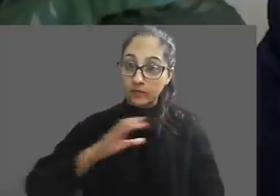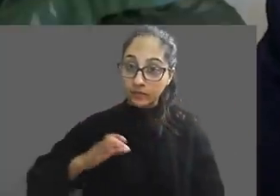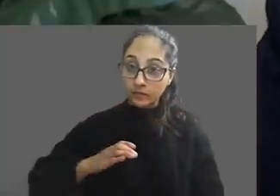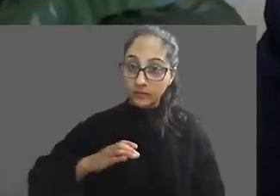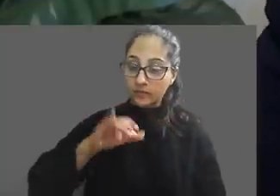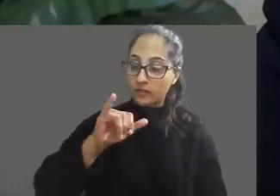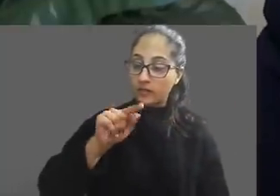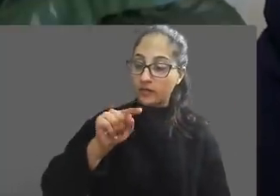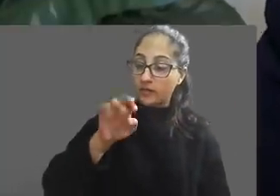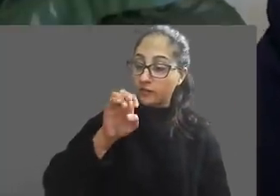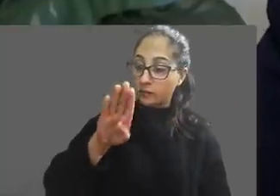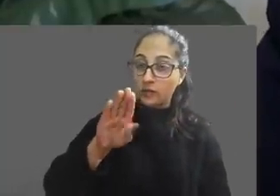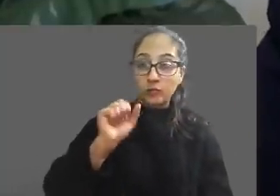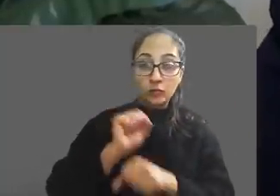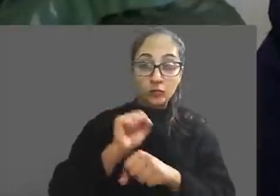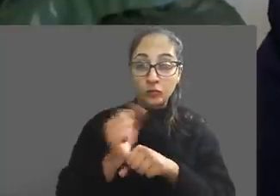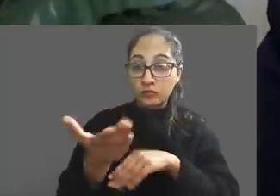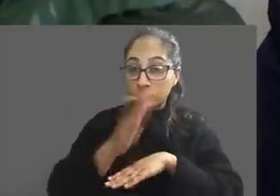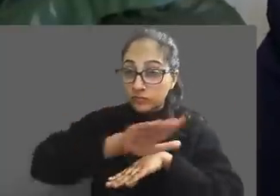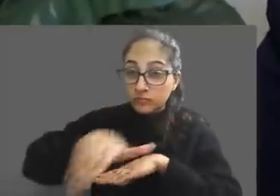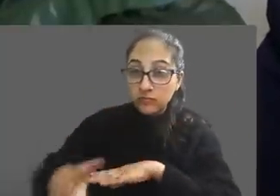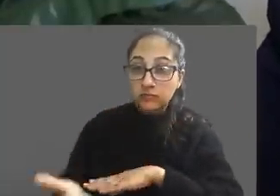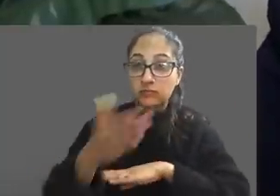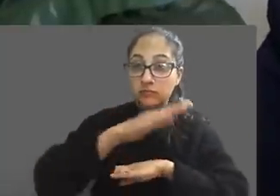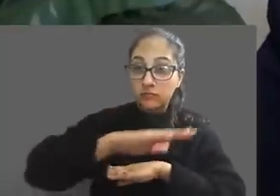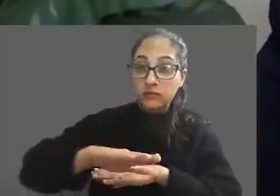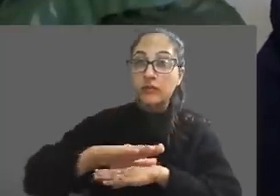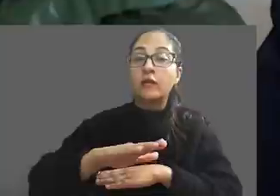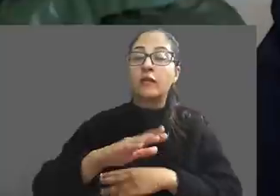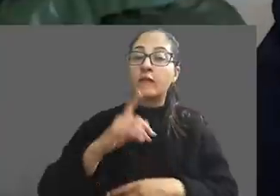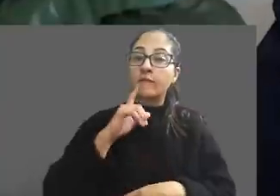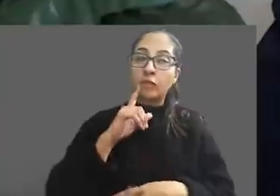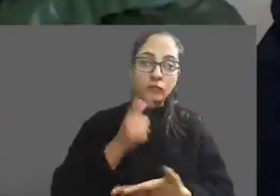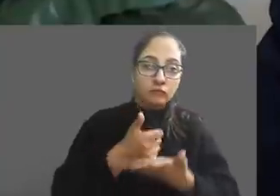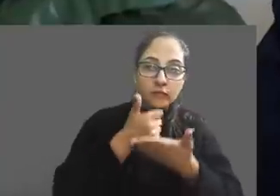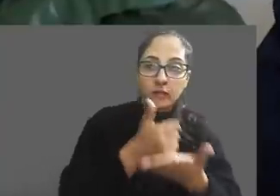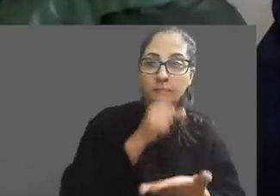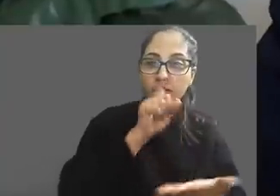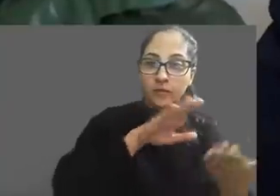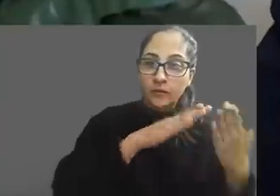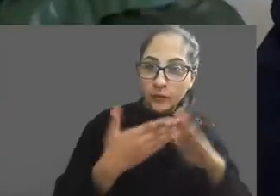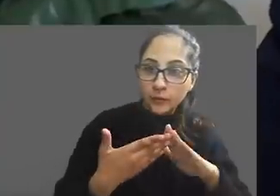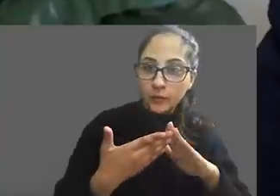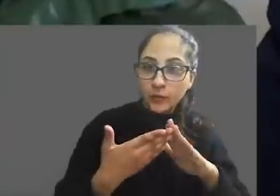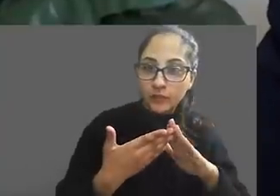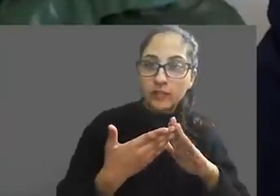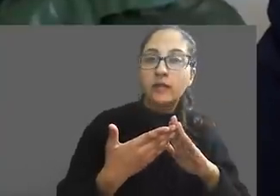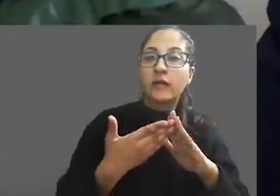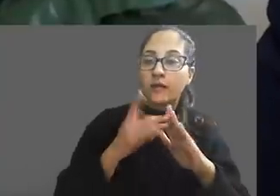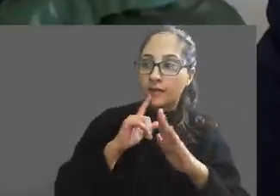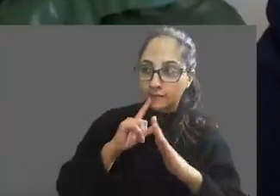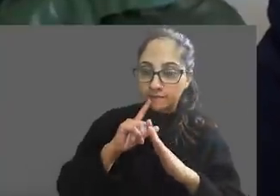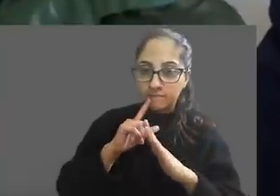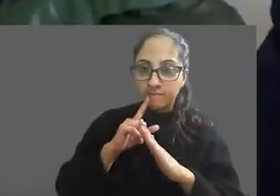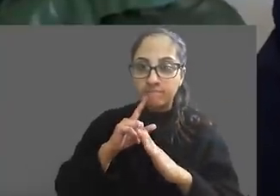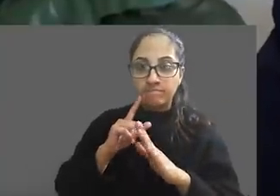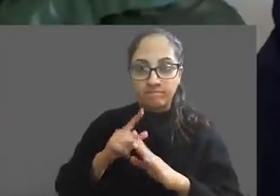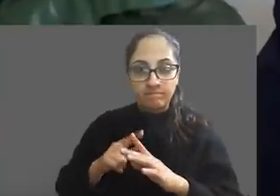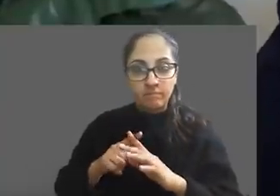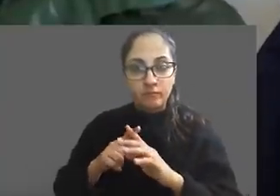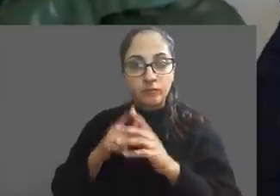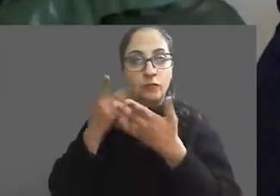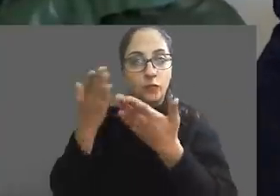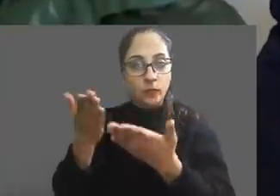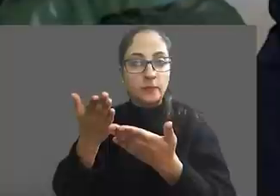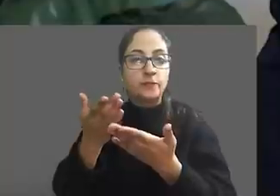Do not miss out on this opportunity to volunteer. It is a blessing to serve, and there has never been